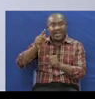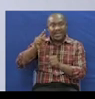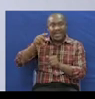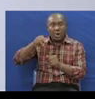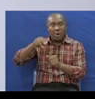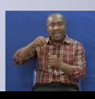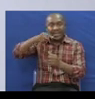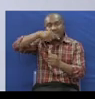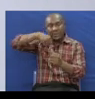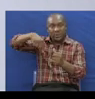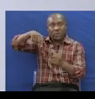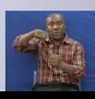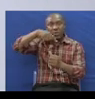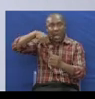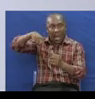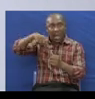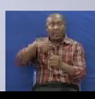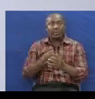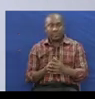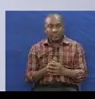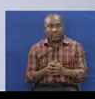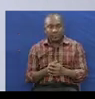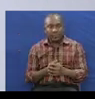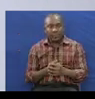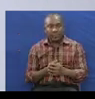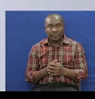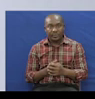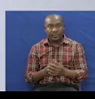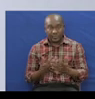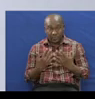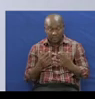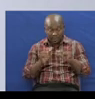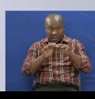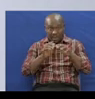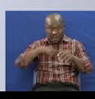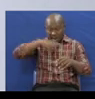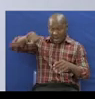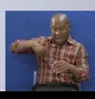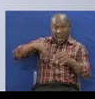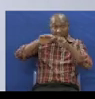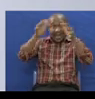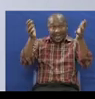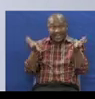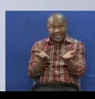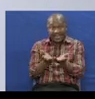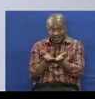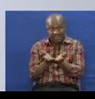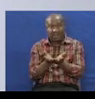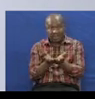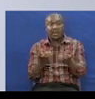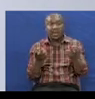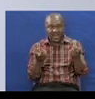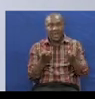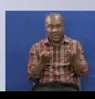It is about 5 and 10 million kilometers square. Our planet Earth